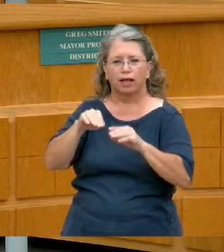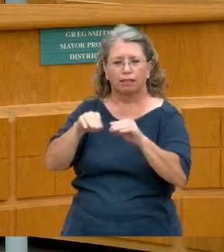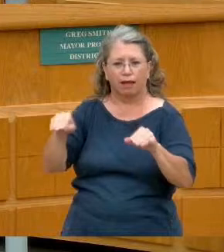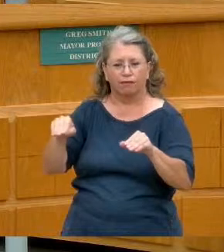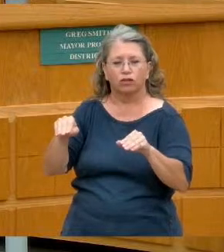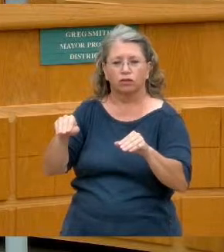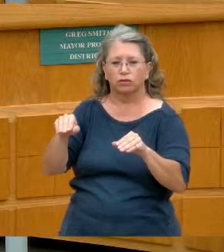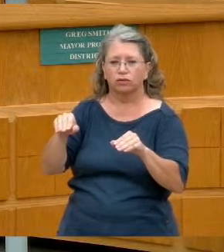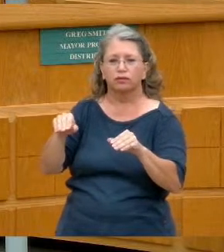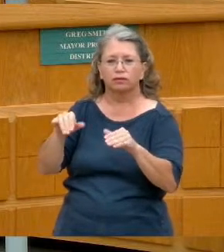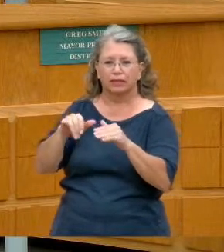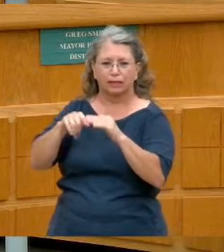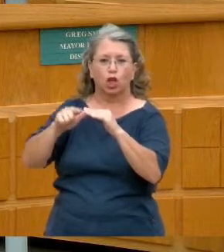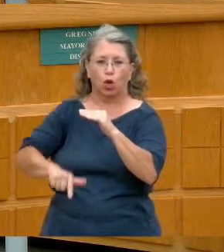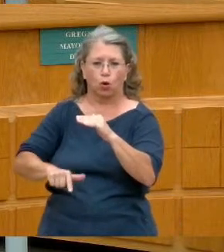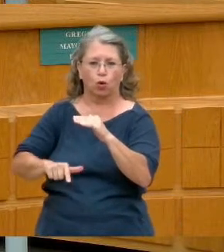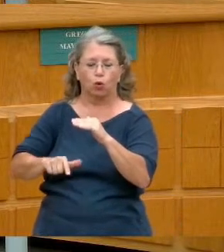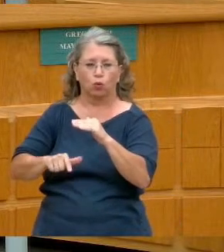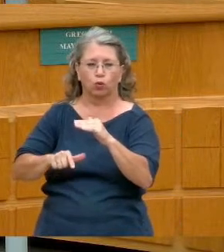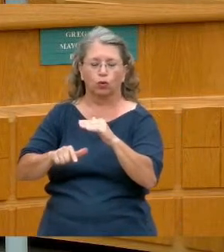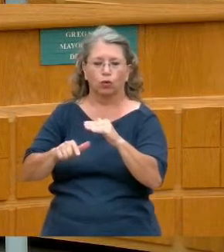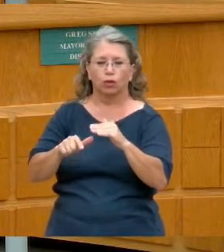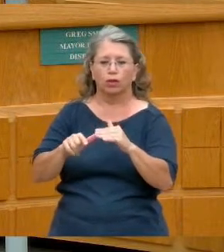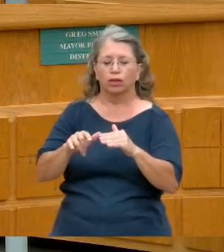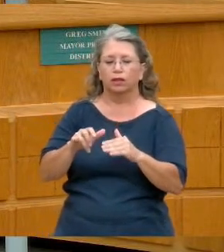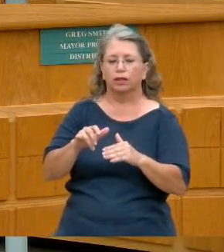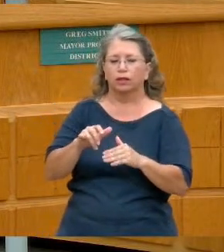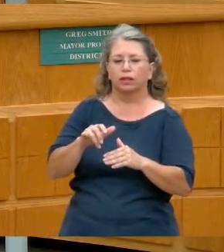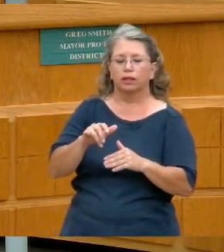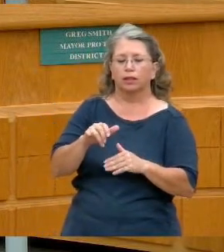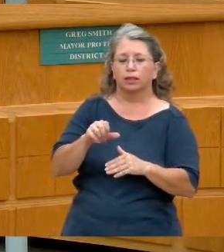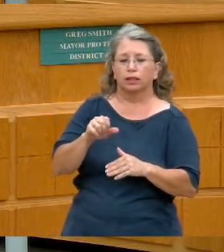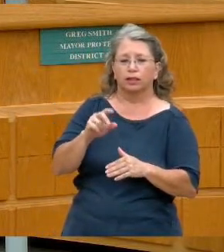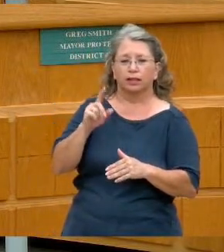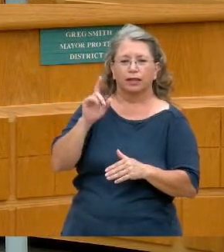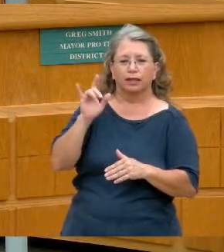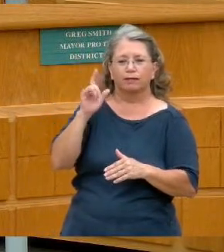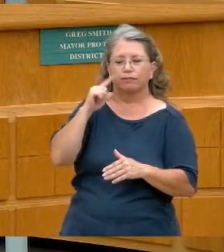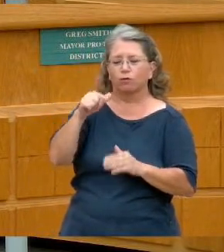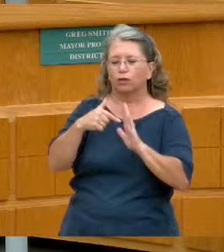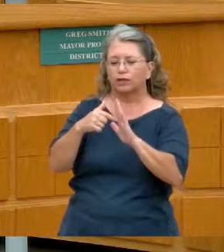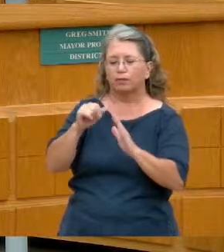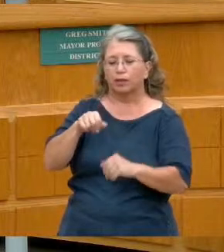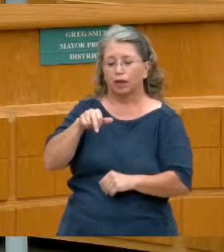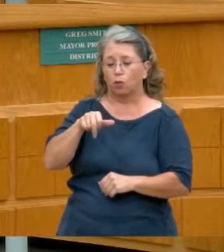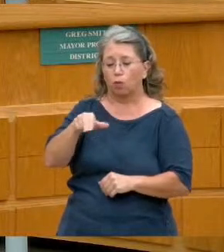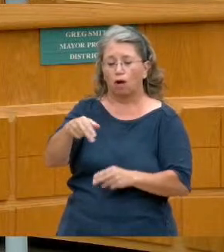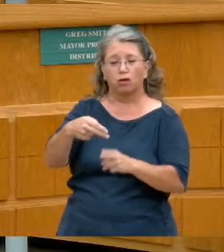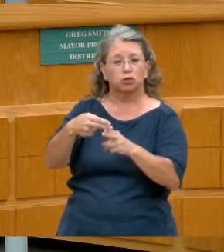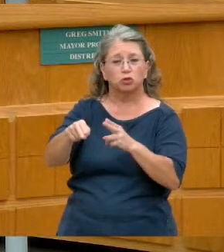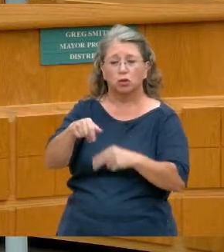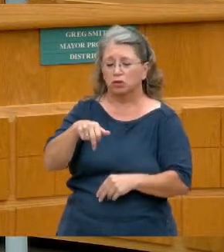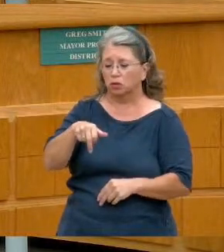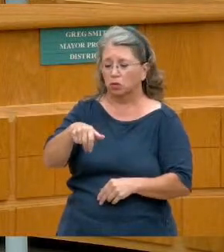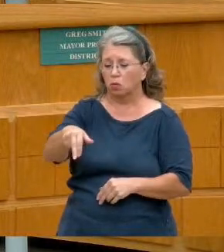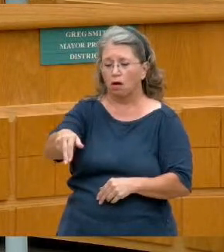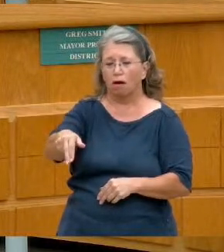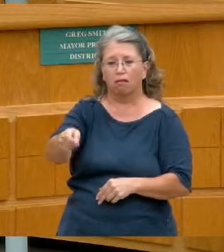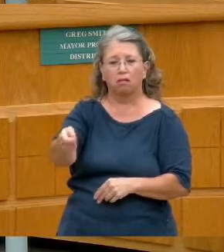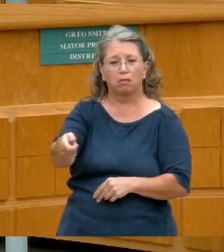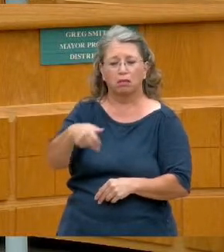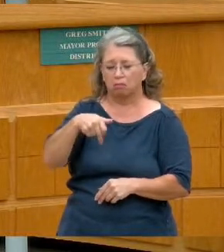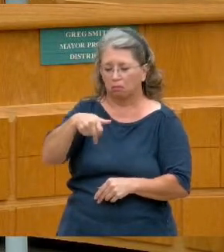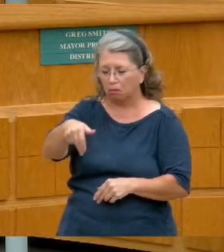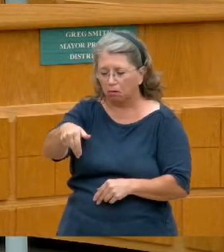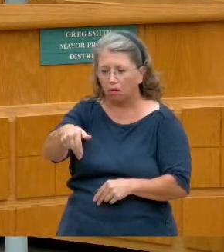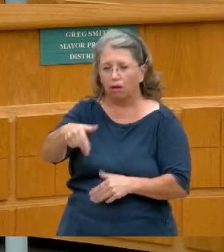happily hypoxic. So if you walk short distances, like a few feet, you get short of breath.